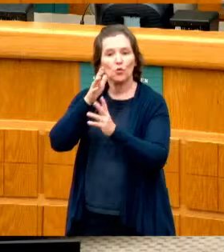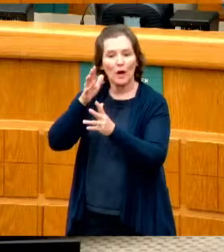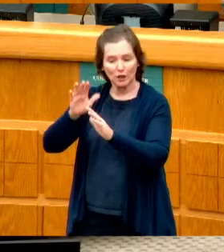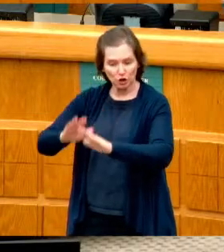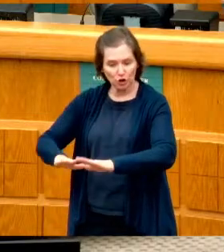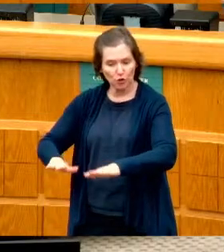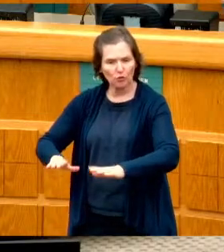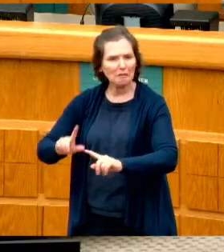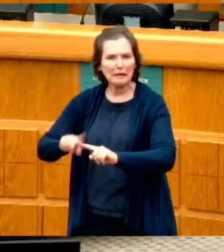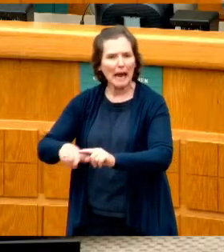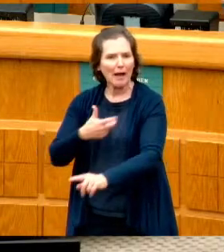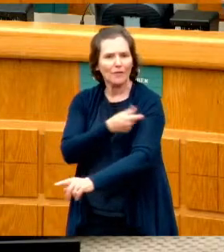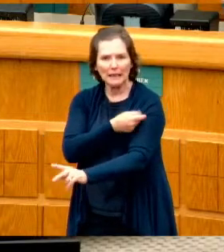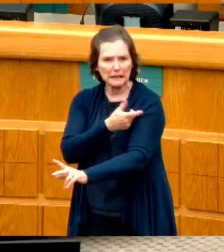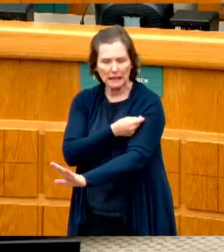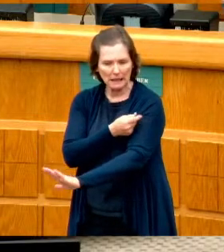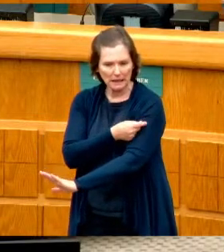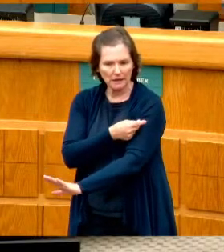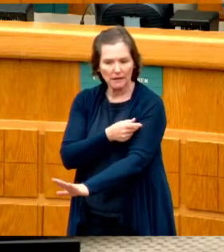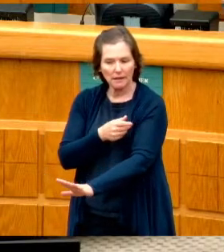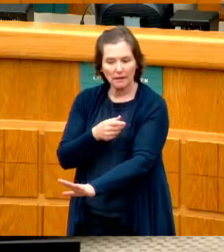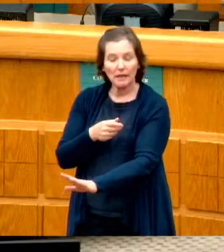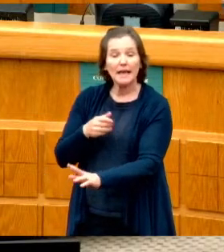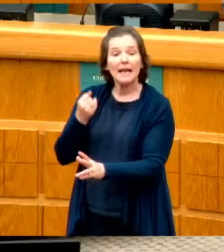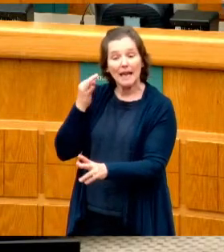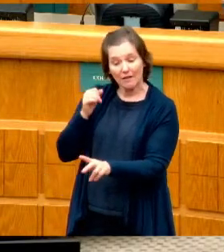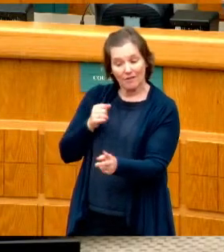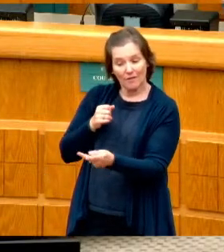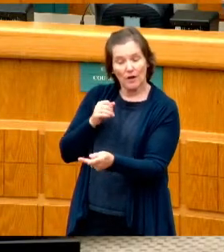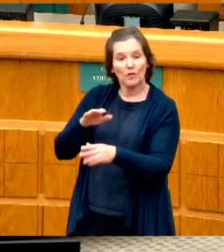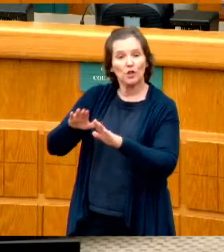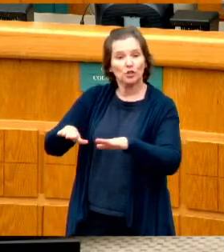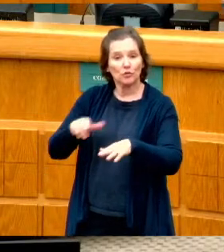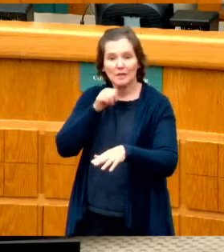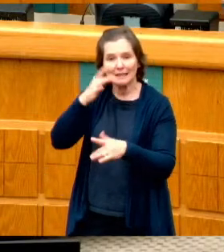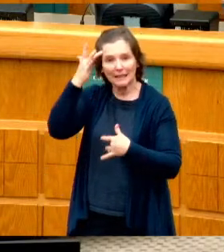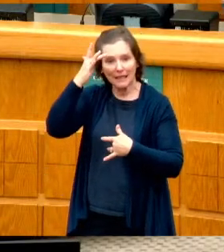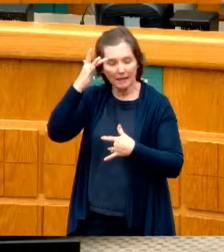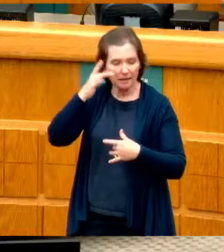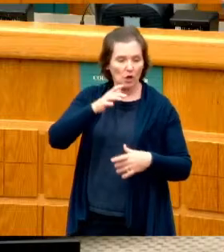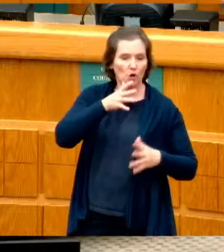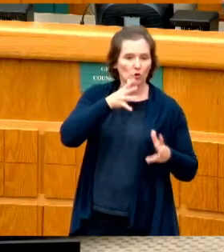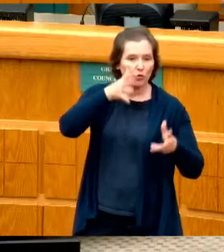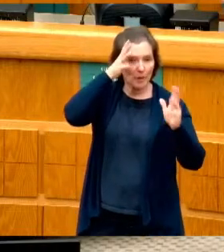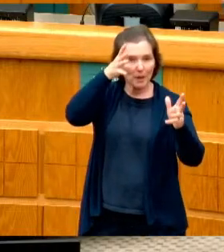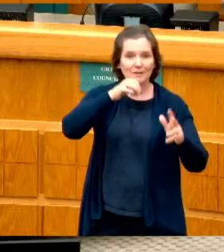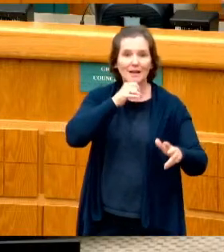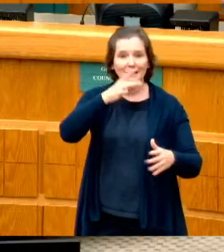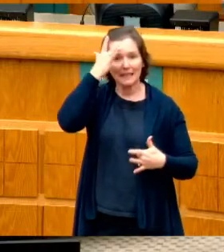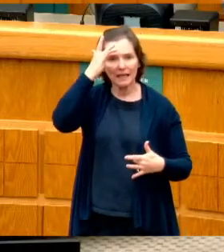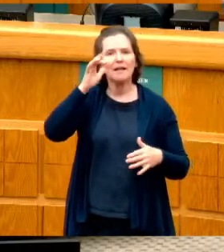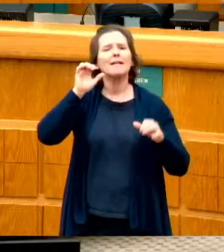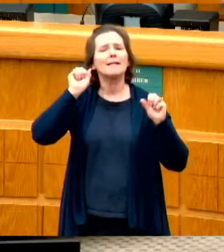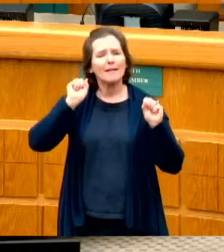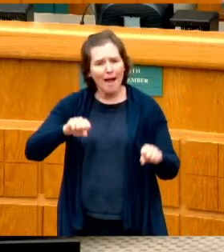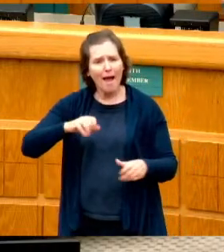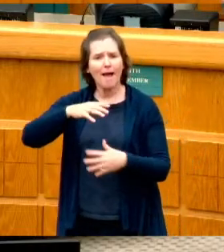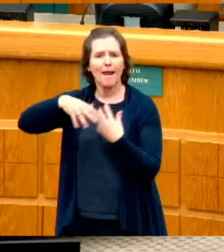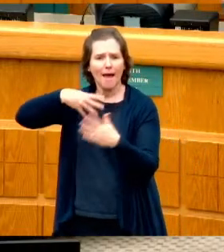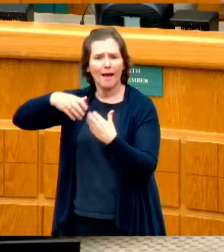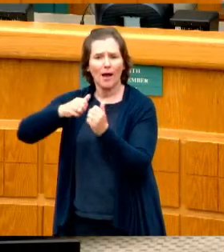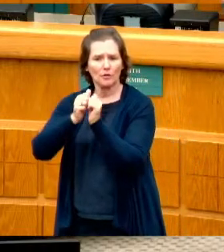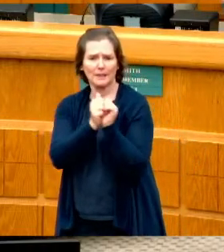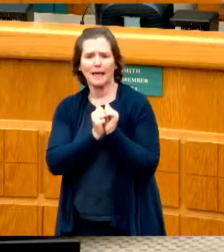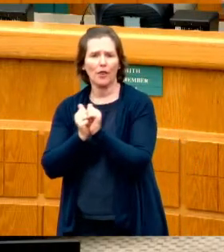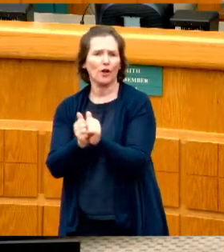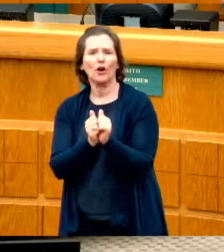children are not sick and they are not practicing risky behaviors. Stay well, get